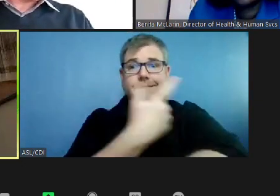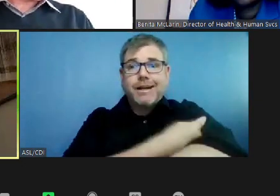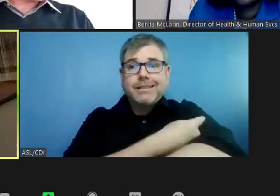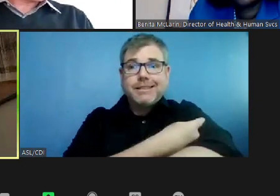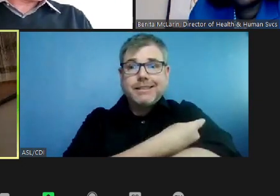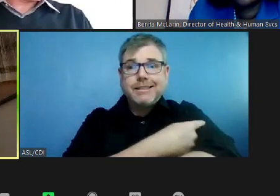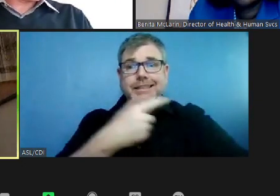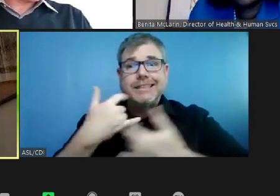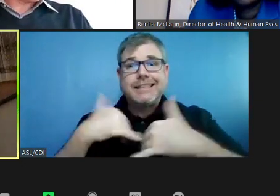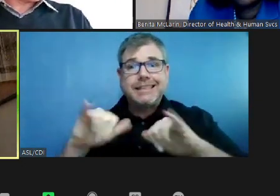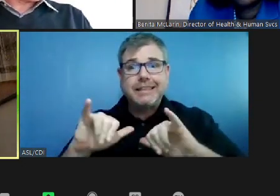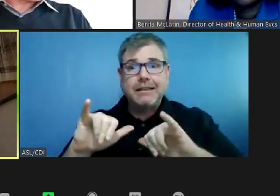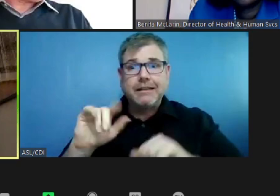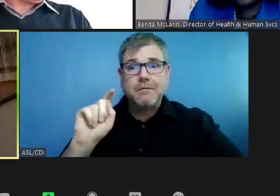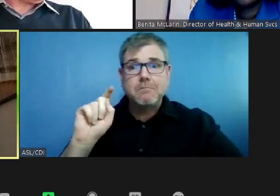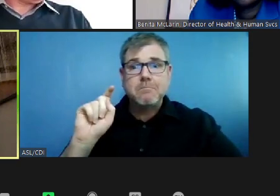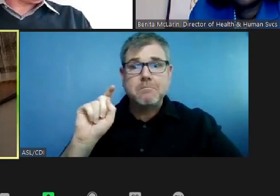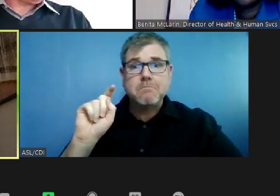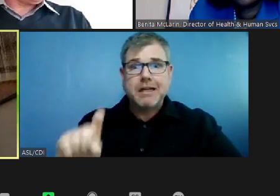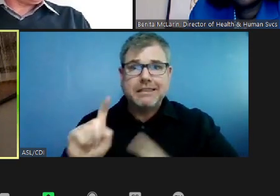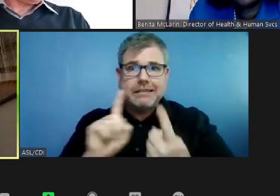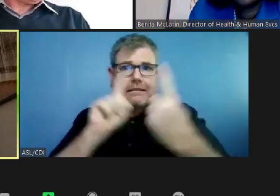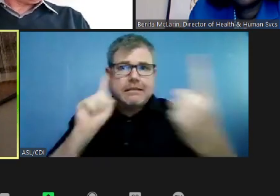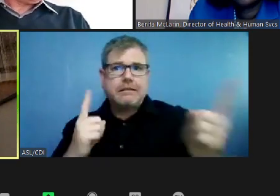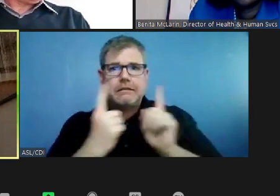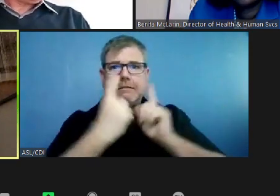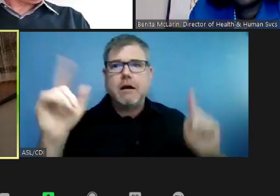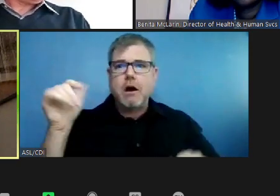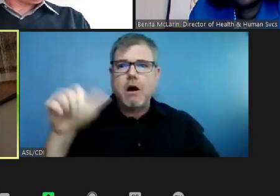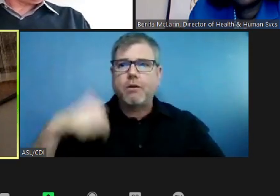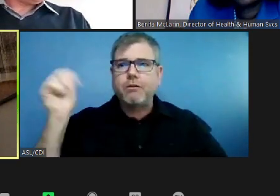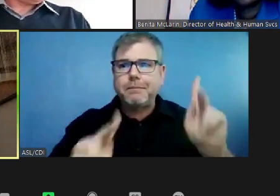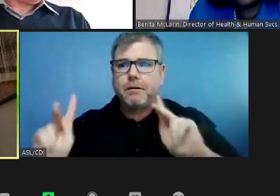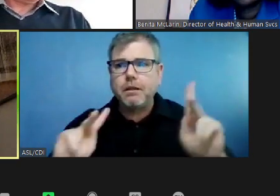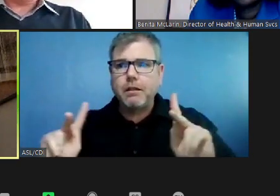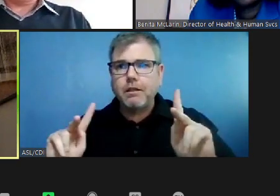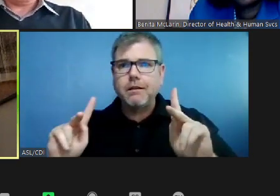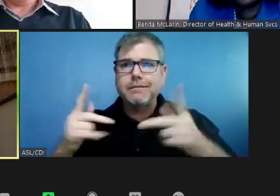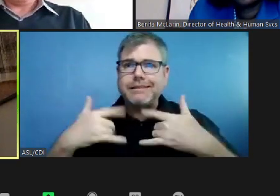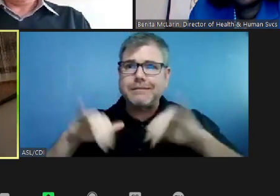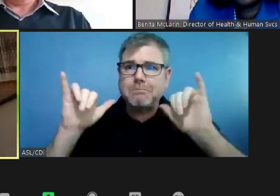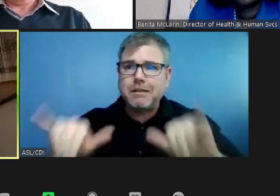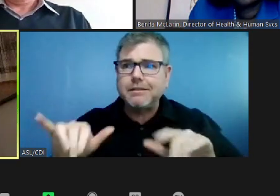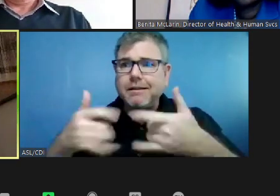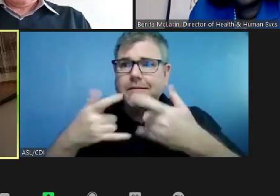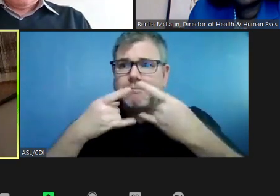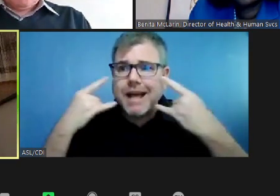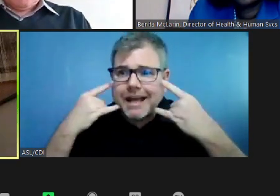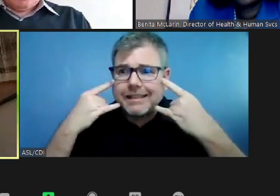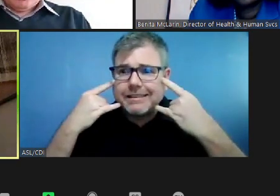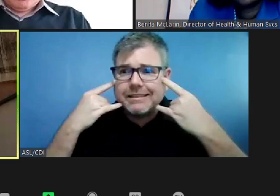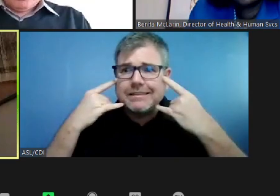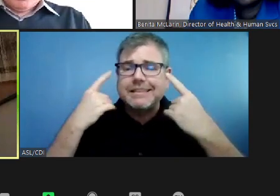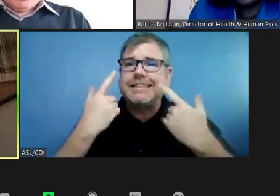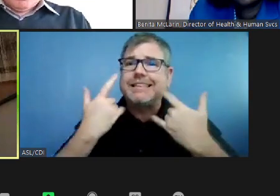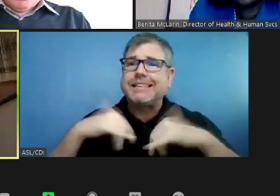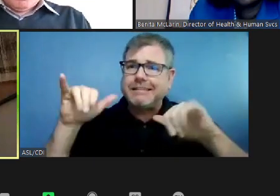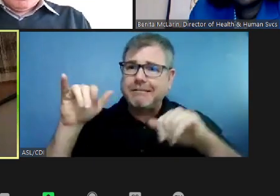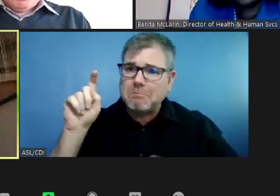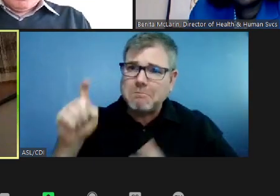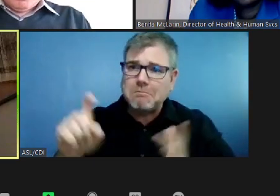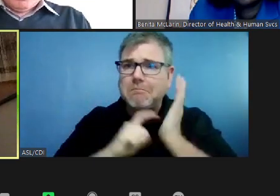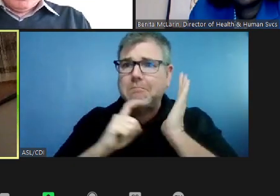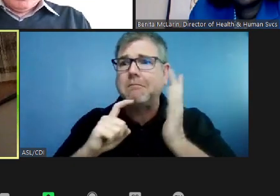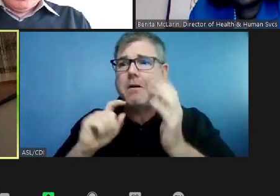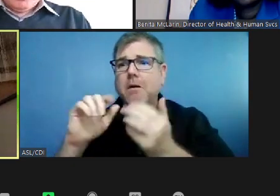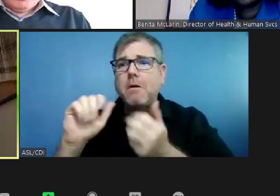mask? Do I still have to, kind of wash my hands rigorously? And the answer is yes. Until we actually have a more sort of, concerted